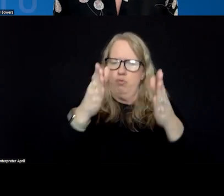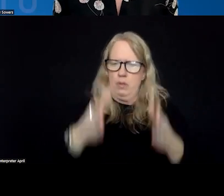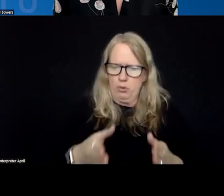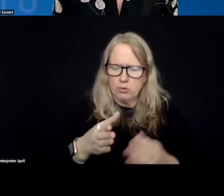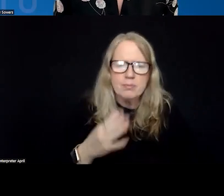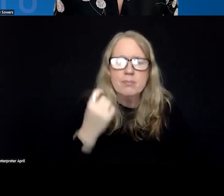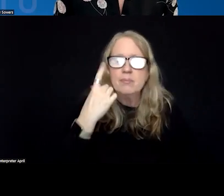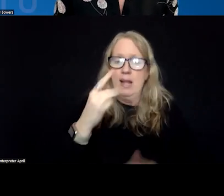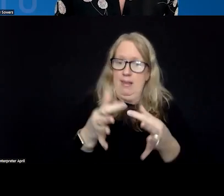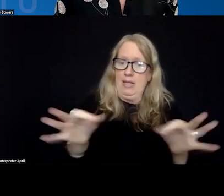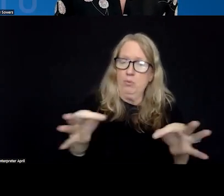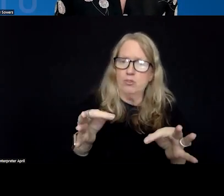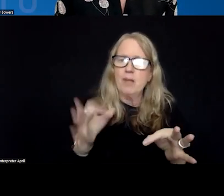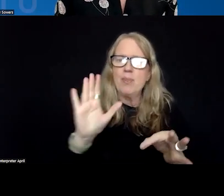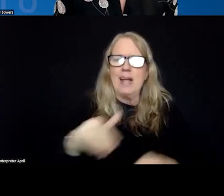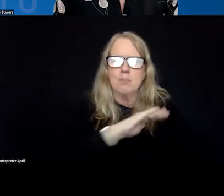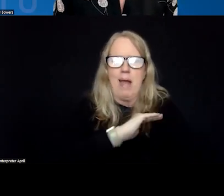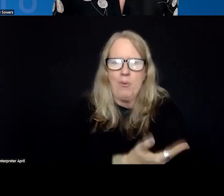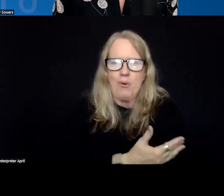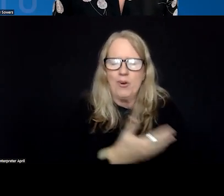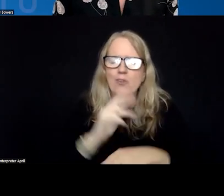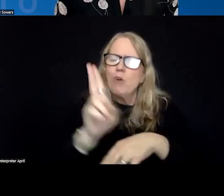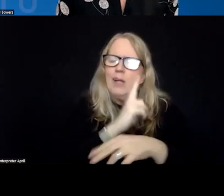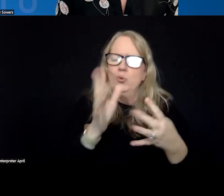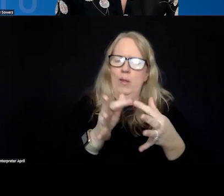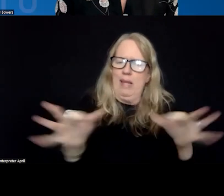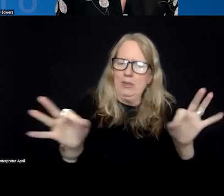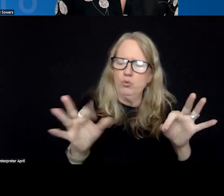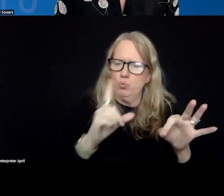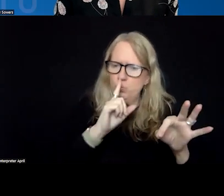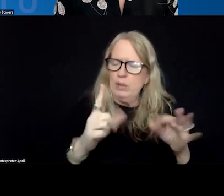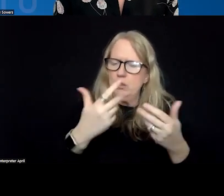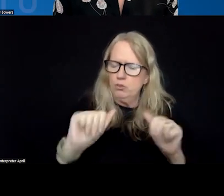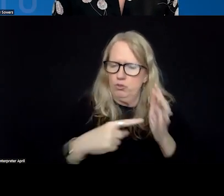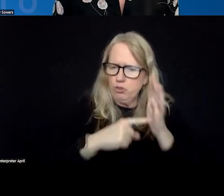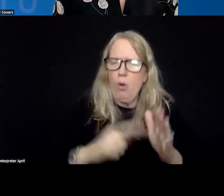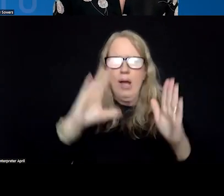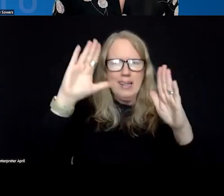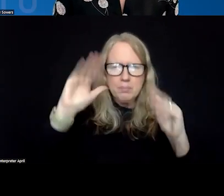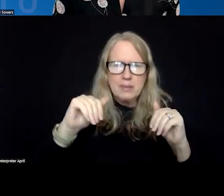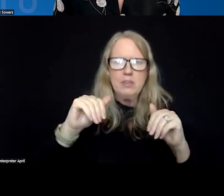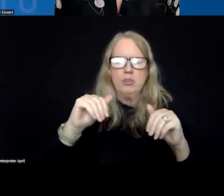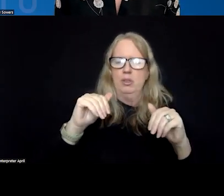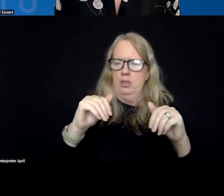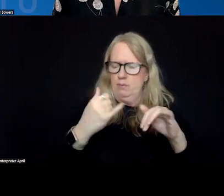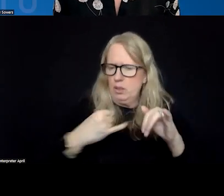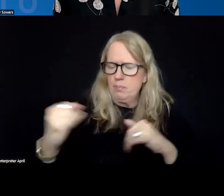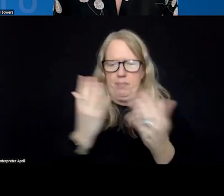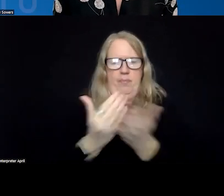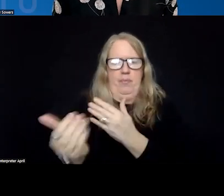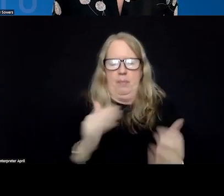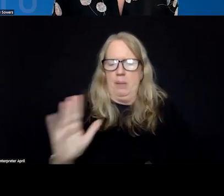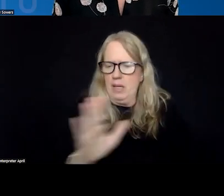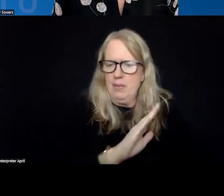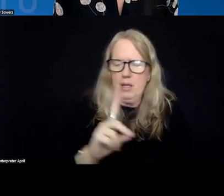is power. And so we're really trying to use language that really sets the stage and the expectation that individuals regardless of their